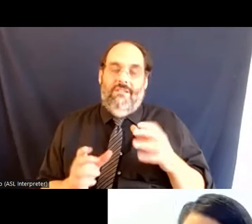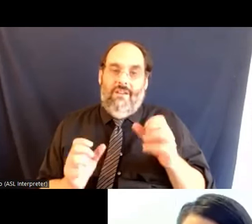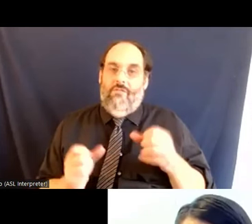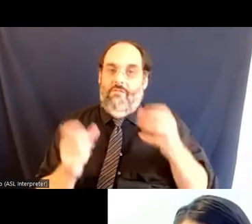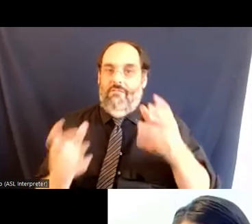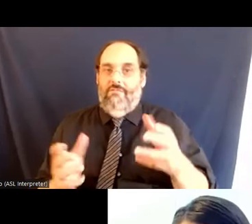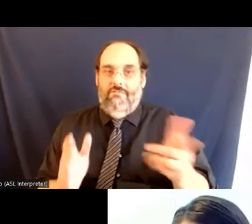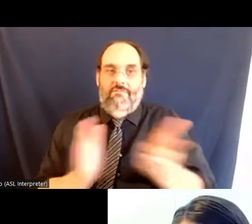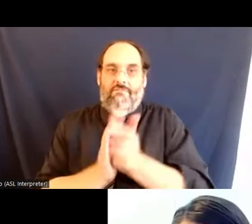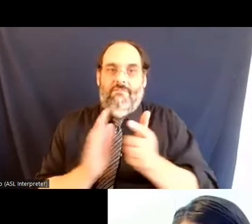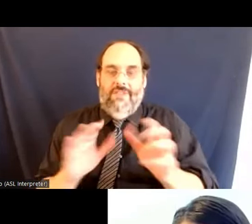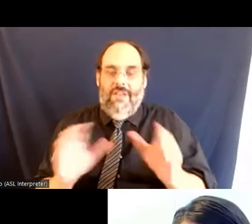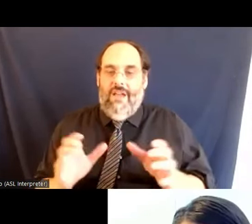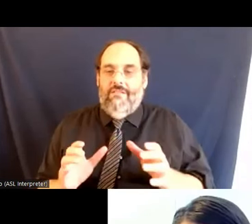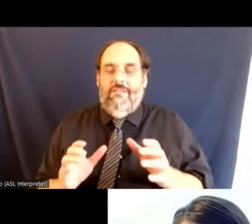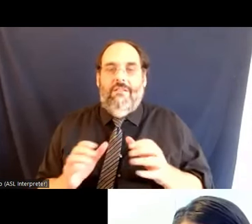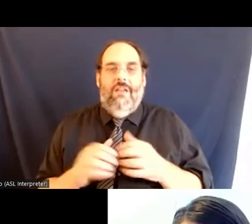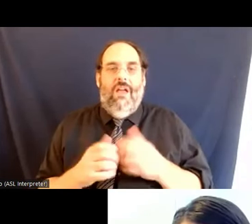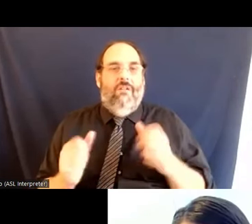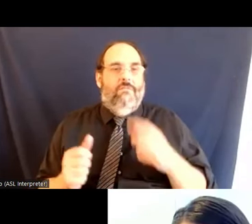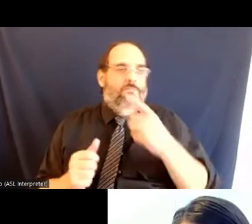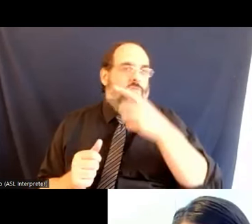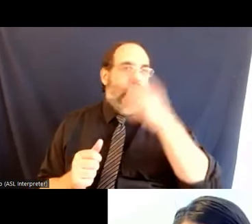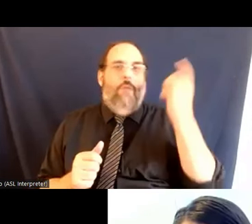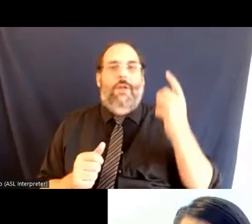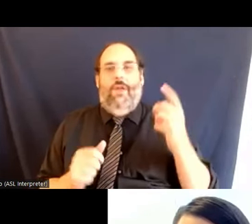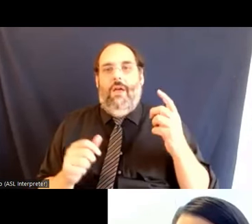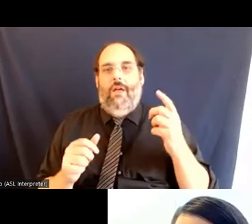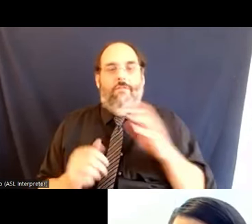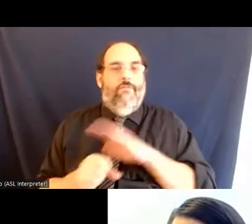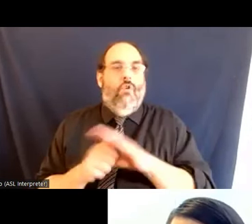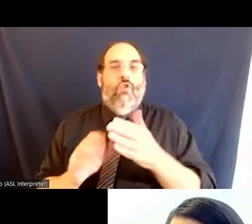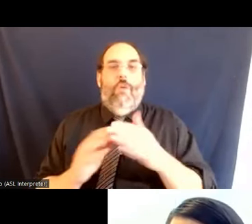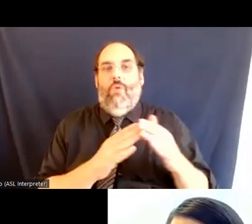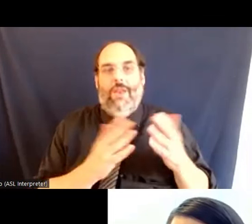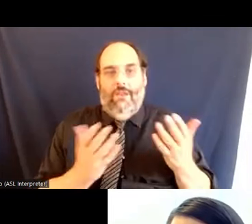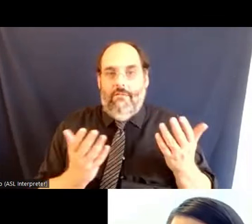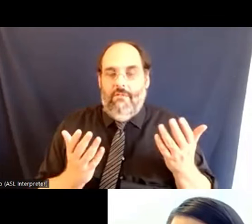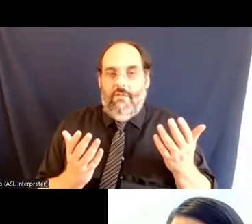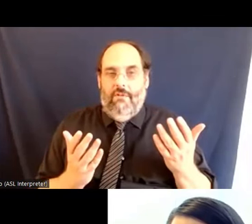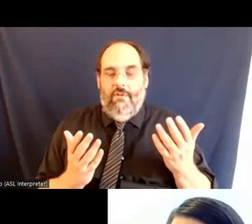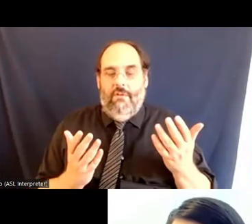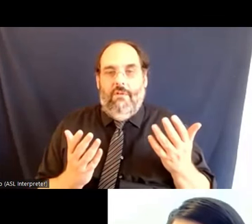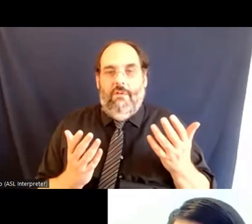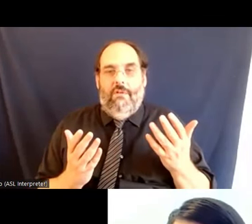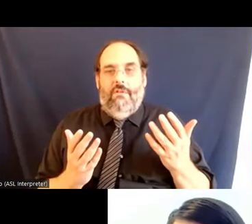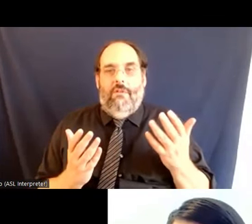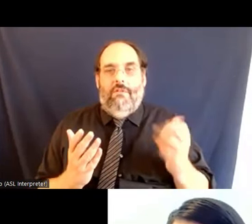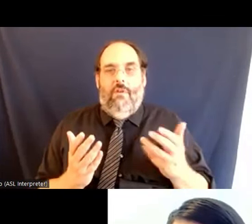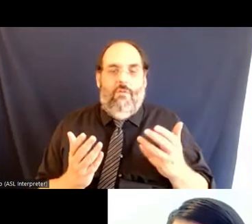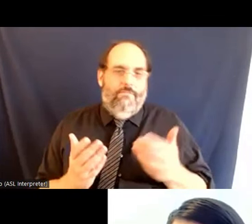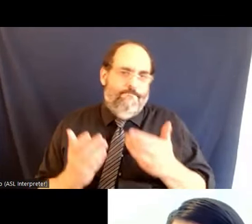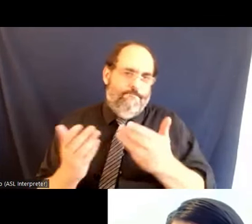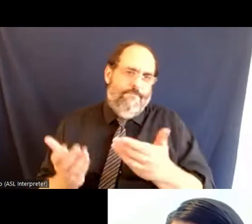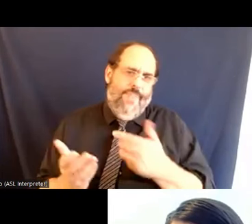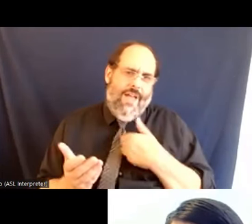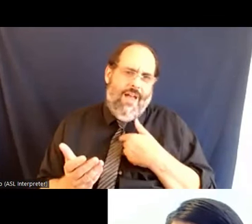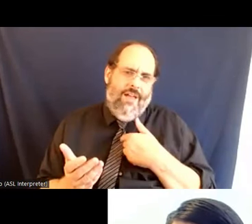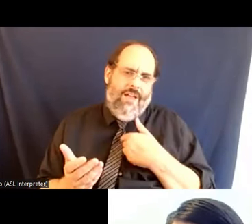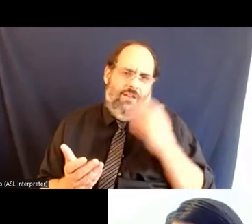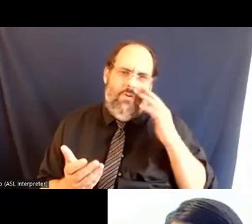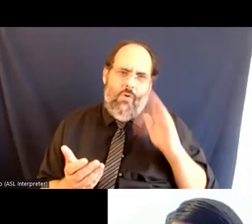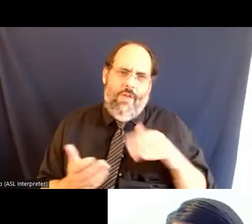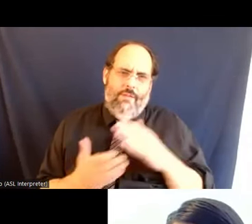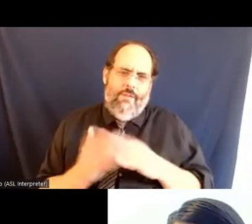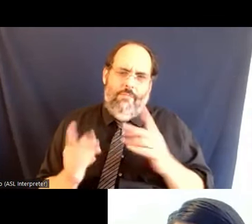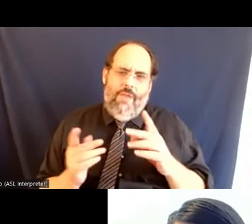ways in which they can traumatize entire communities. So, you know, I know that some